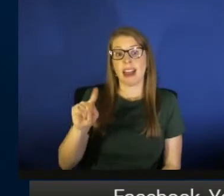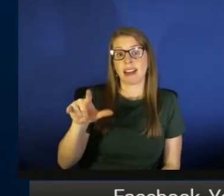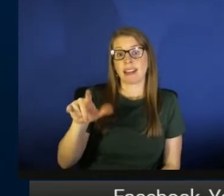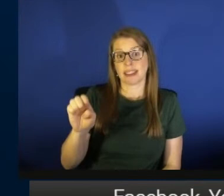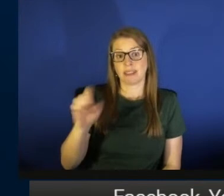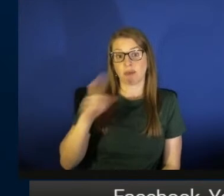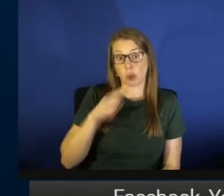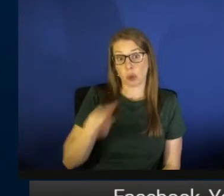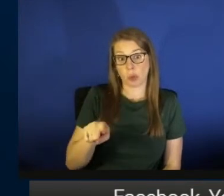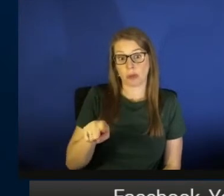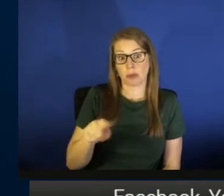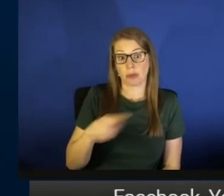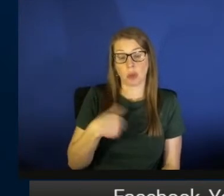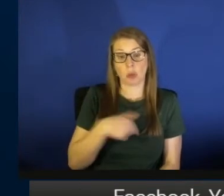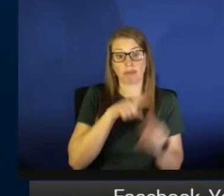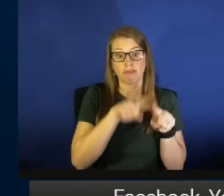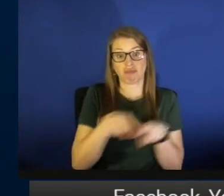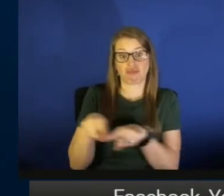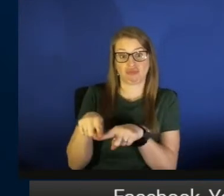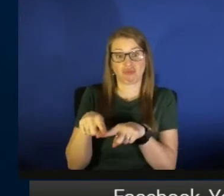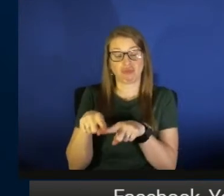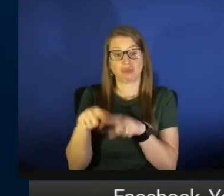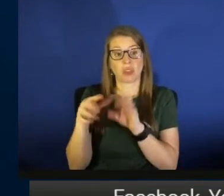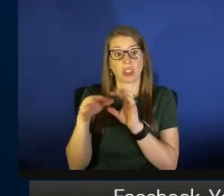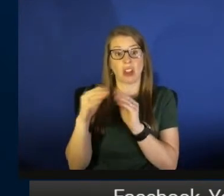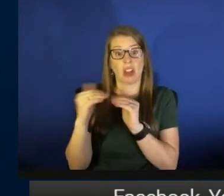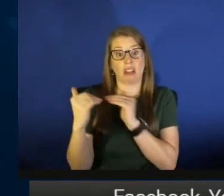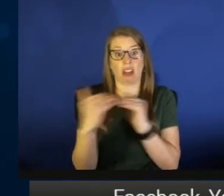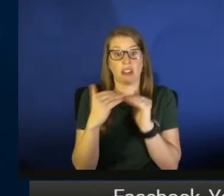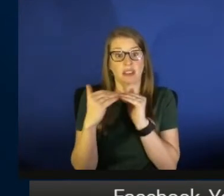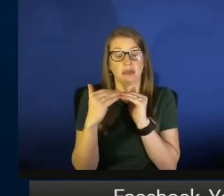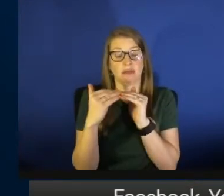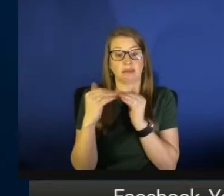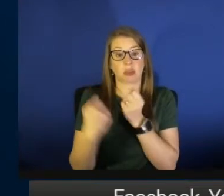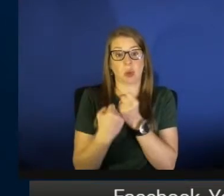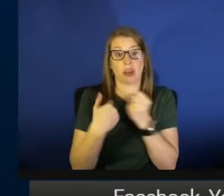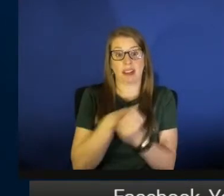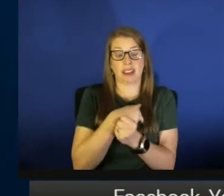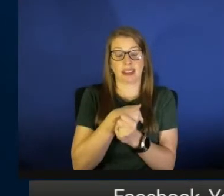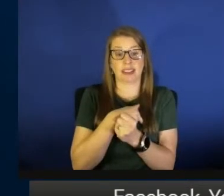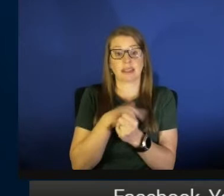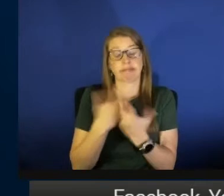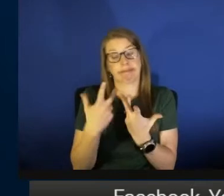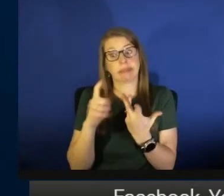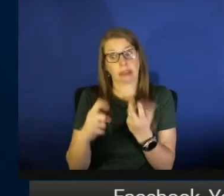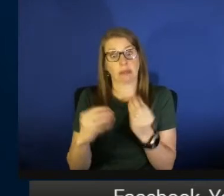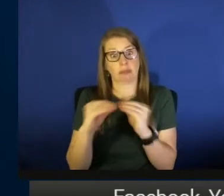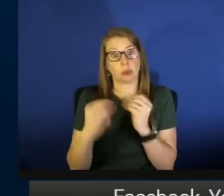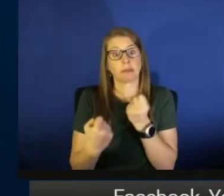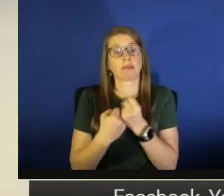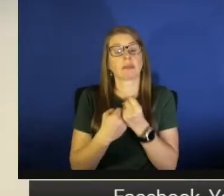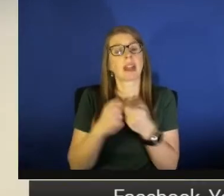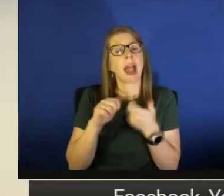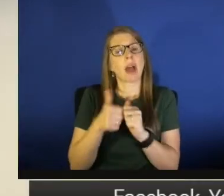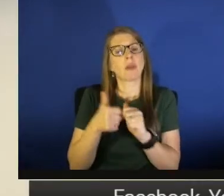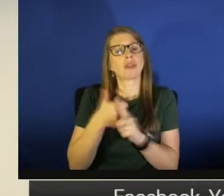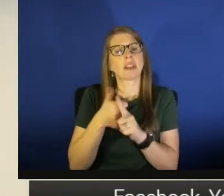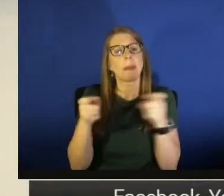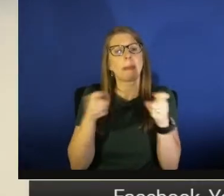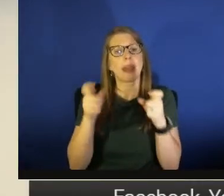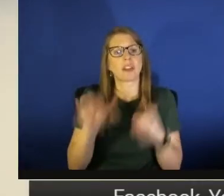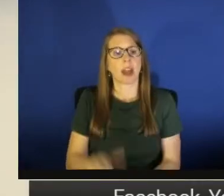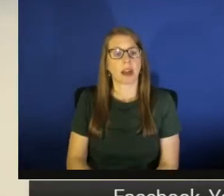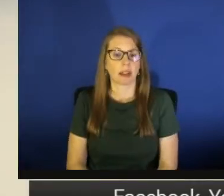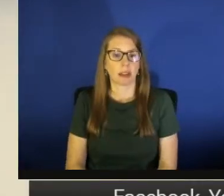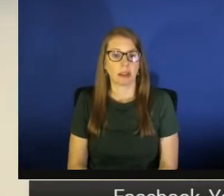on our colleagues in the newsroom to support us, and certainly during a pandemic that never needed more. How did you manage that? Well, it was quite